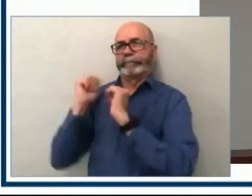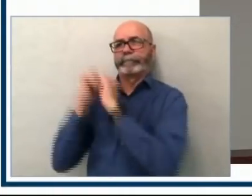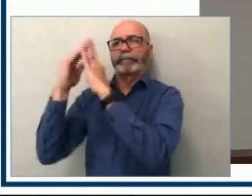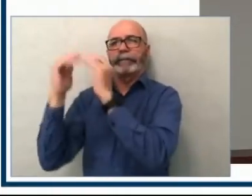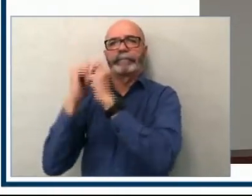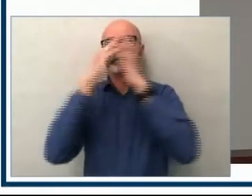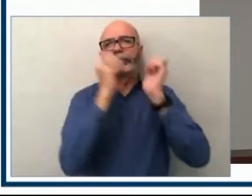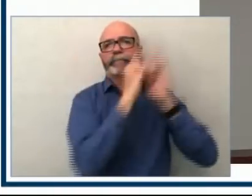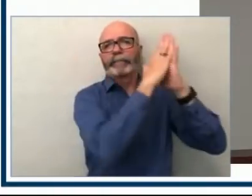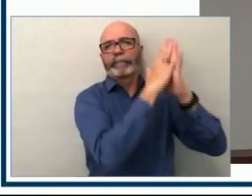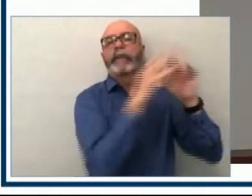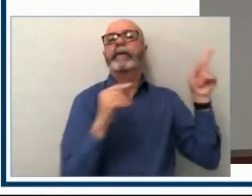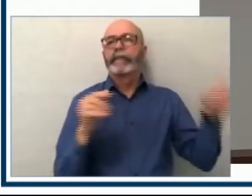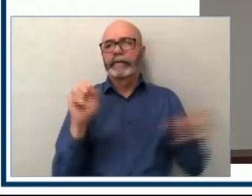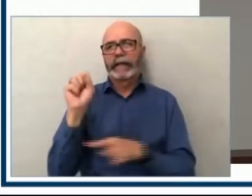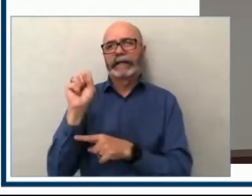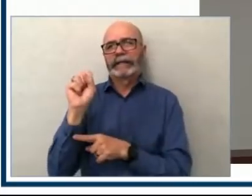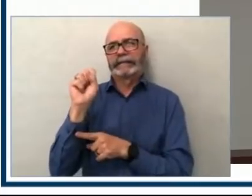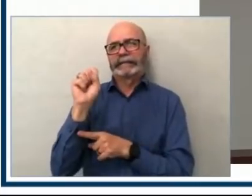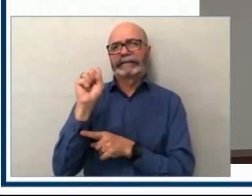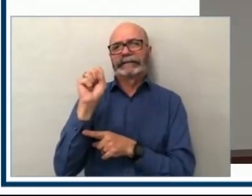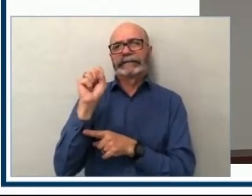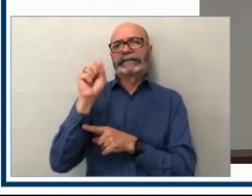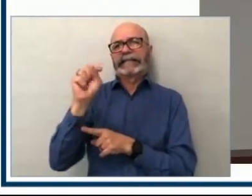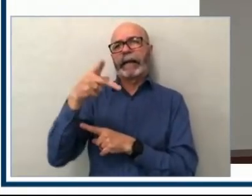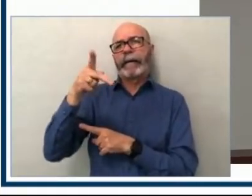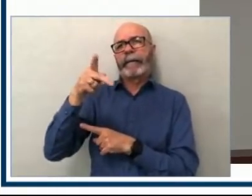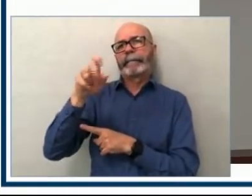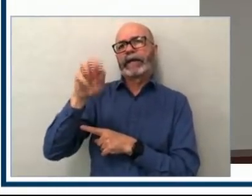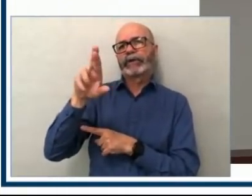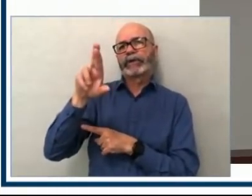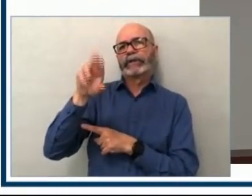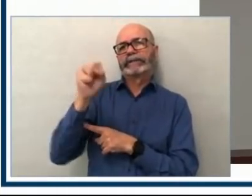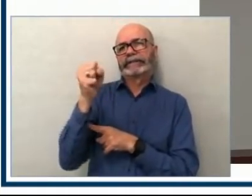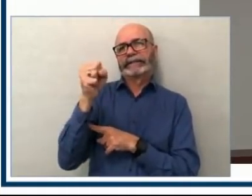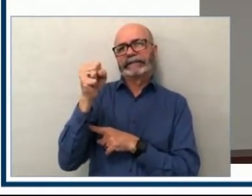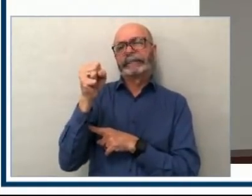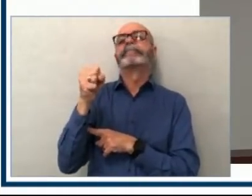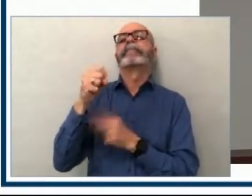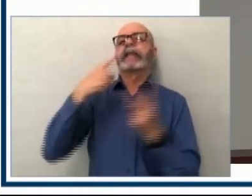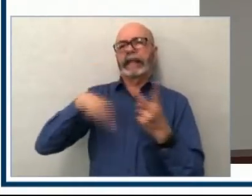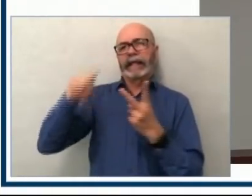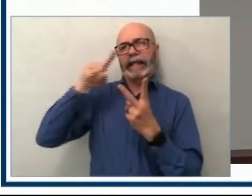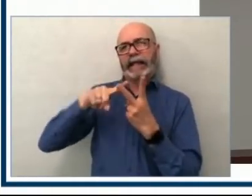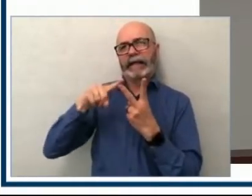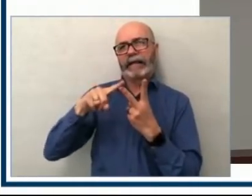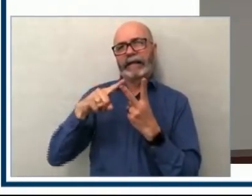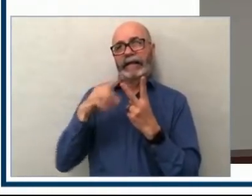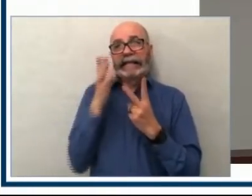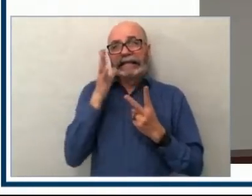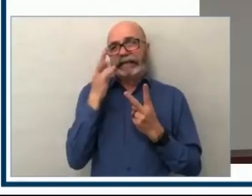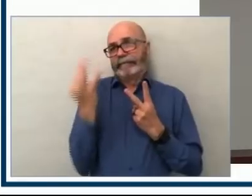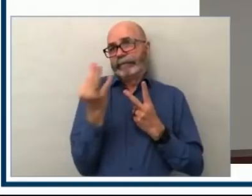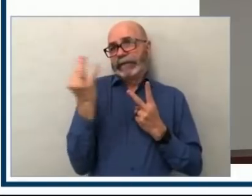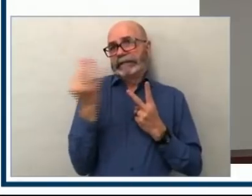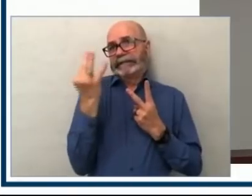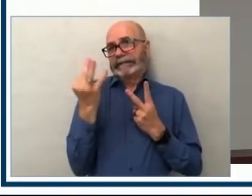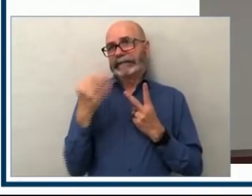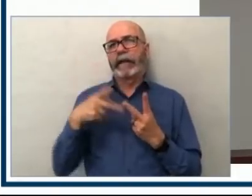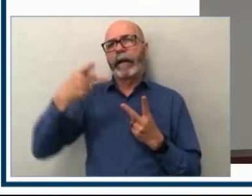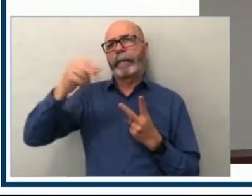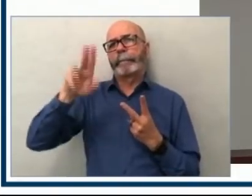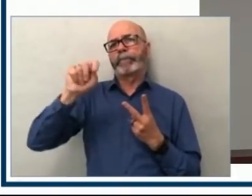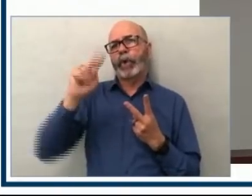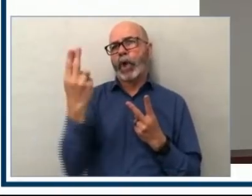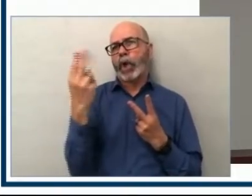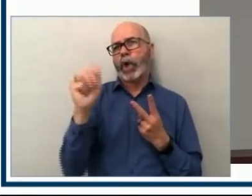Friday and Port Hawkesbury on Saturday. And you can certainly find more details about this on the NSHA website. Just look under